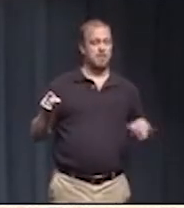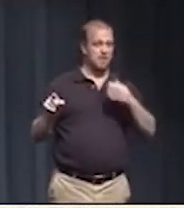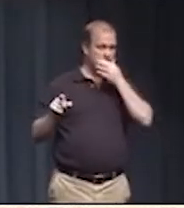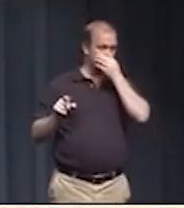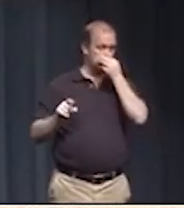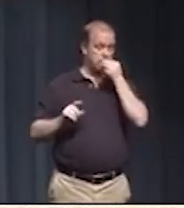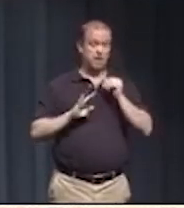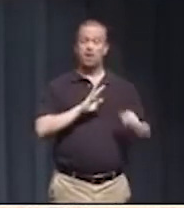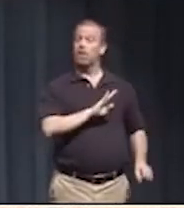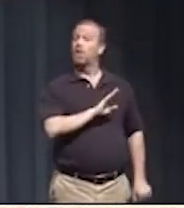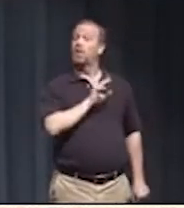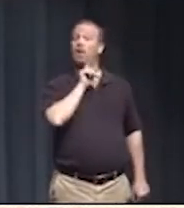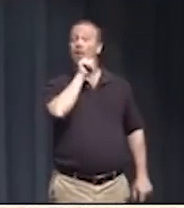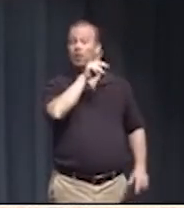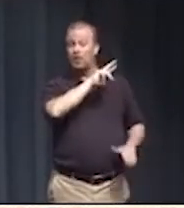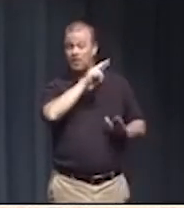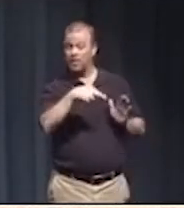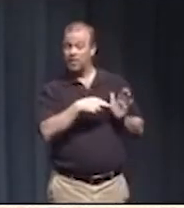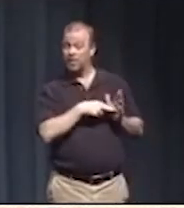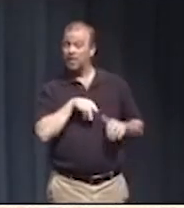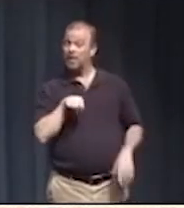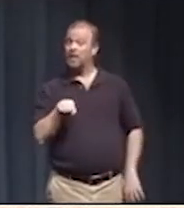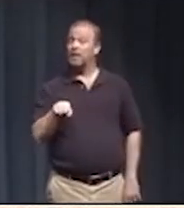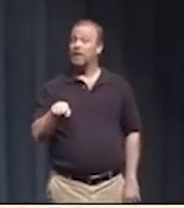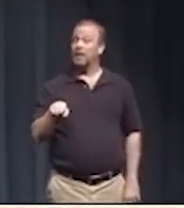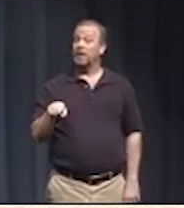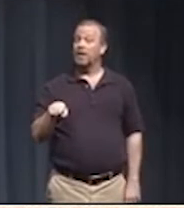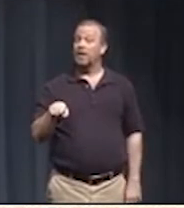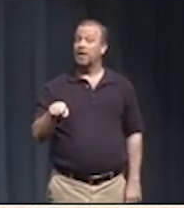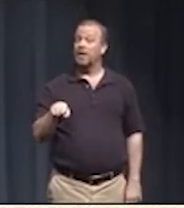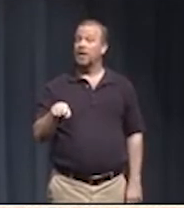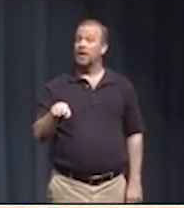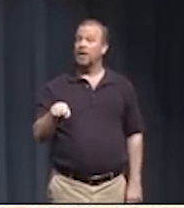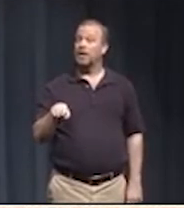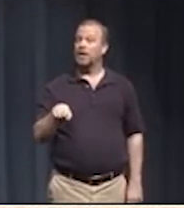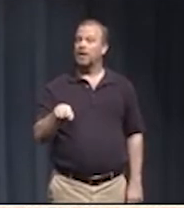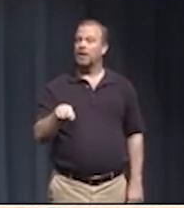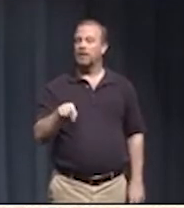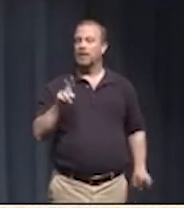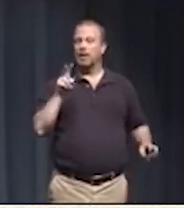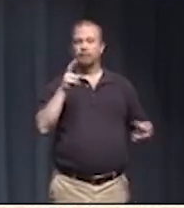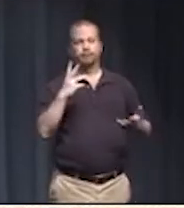her only real role in that play is as the prize.